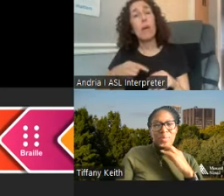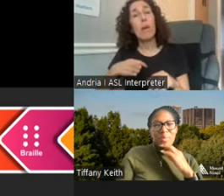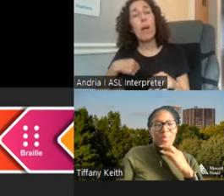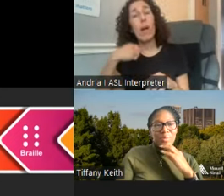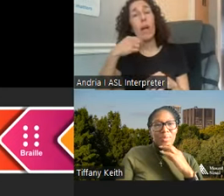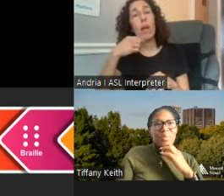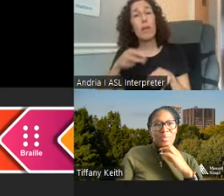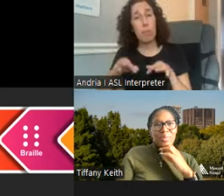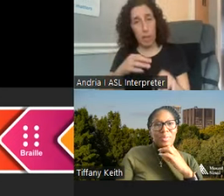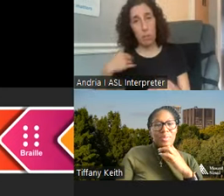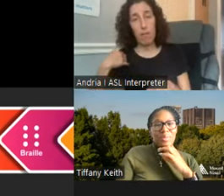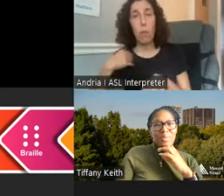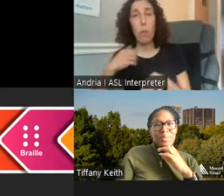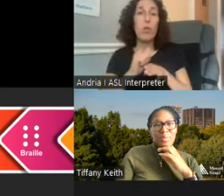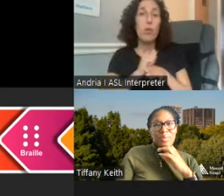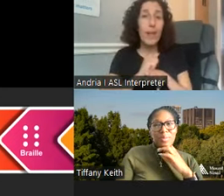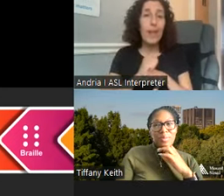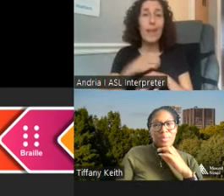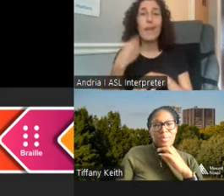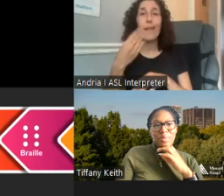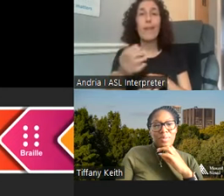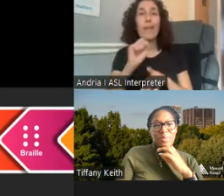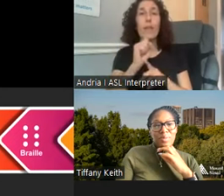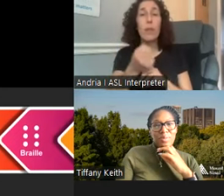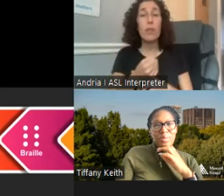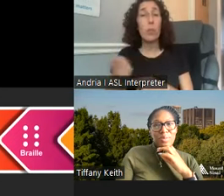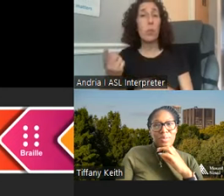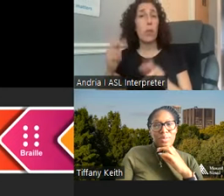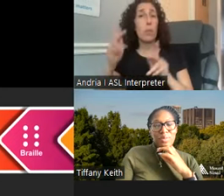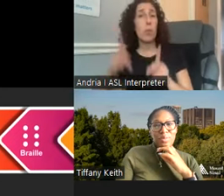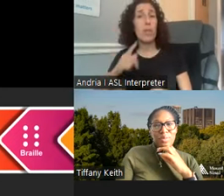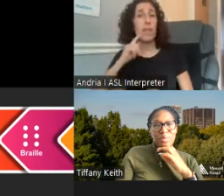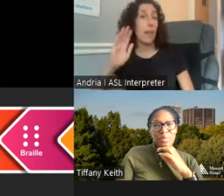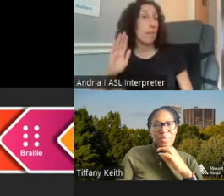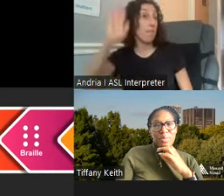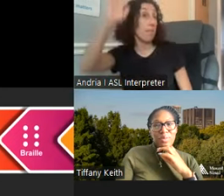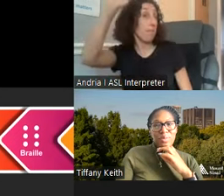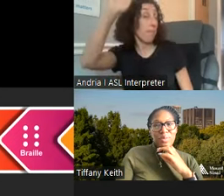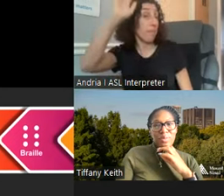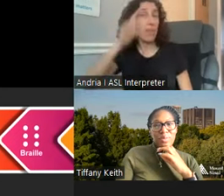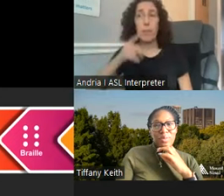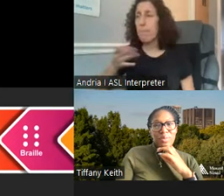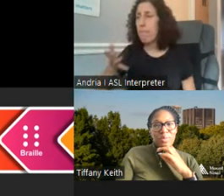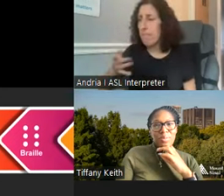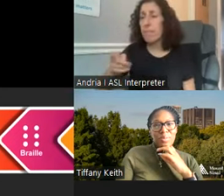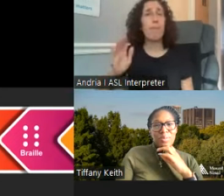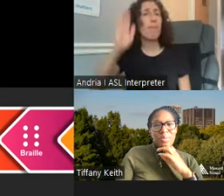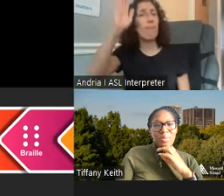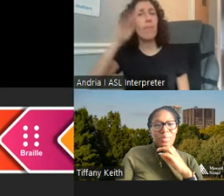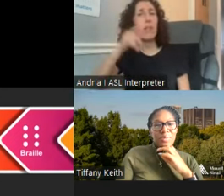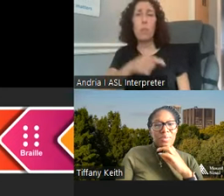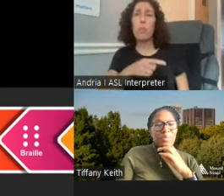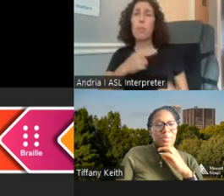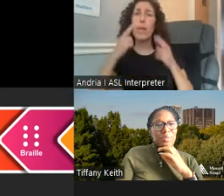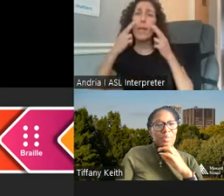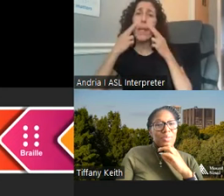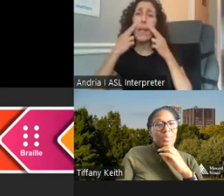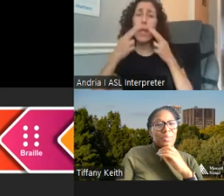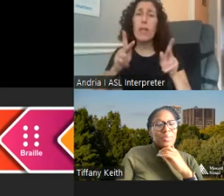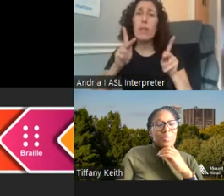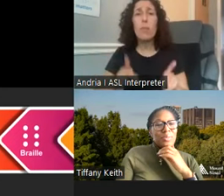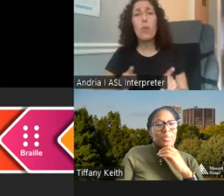concerned. And yeah, I understand that they were concerned. I make fun of them in my presentation here because to me it was pretty